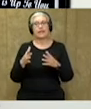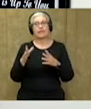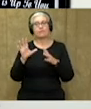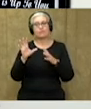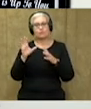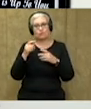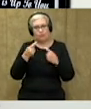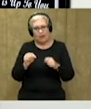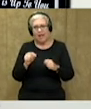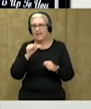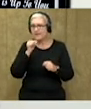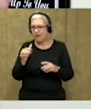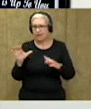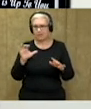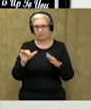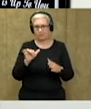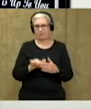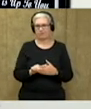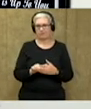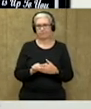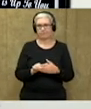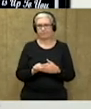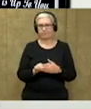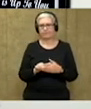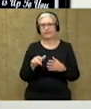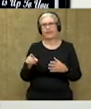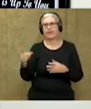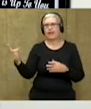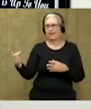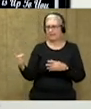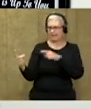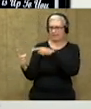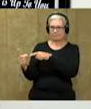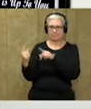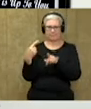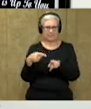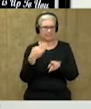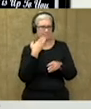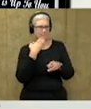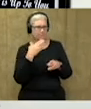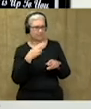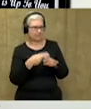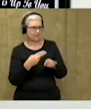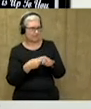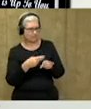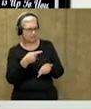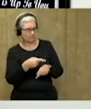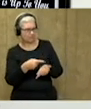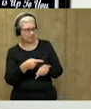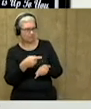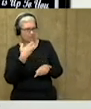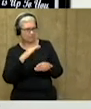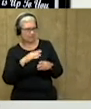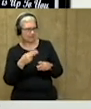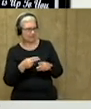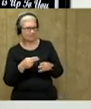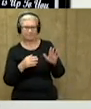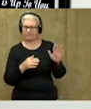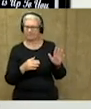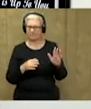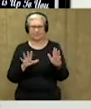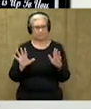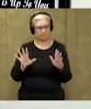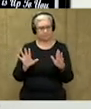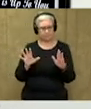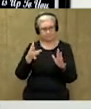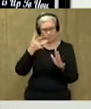that, make that your goal. Even if somebody else calls you a name, don't call them a name back. Find a positive way to discuss